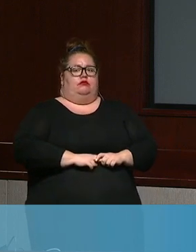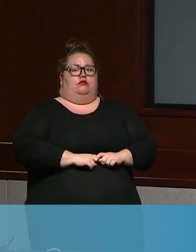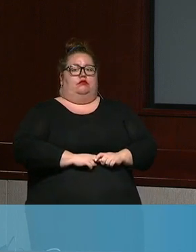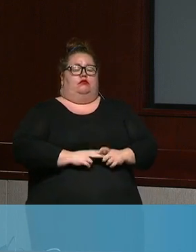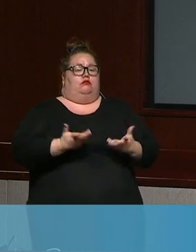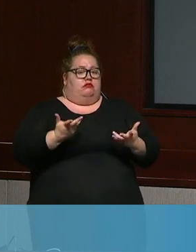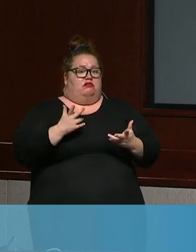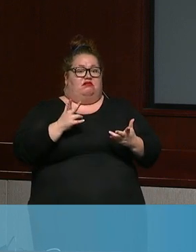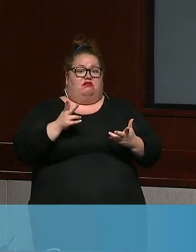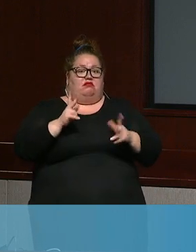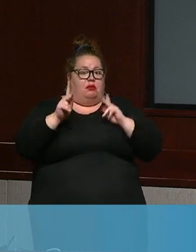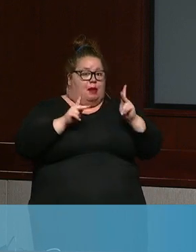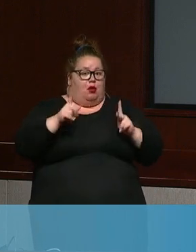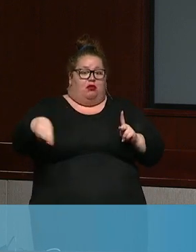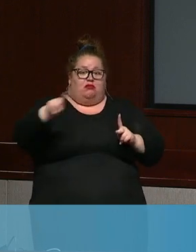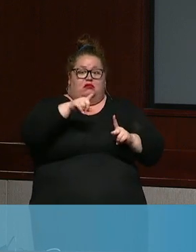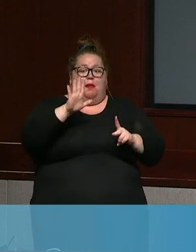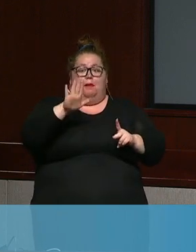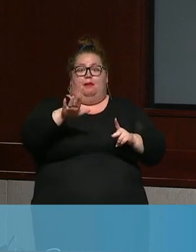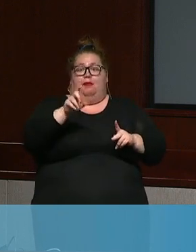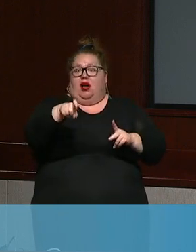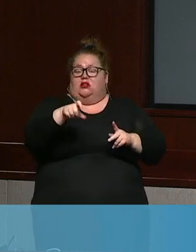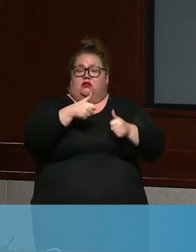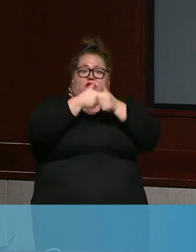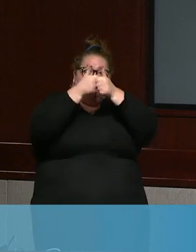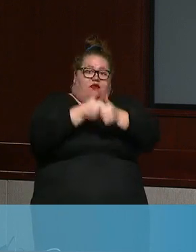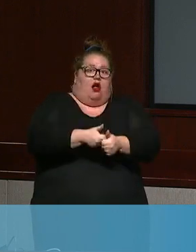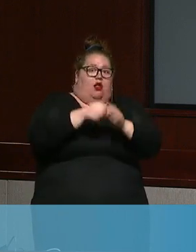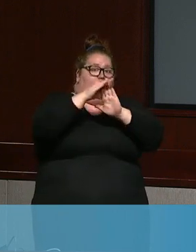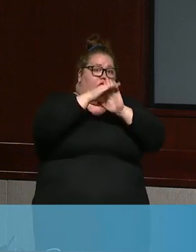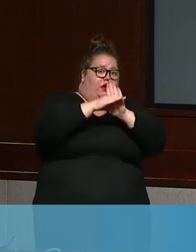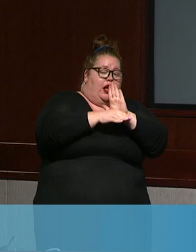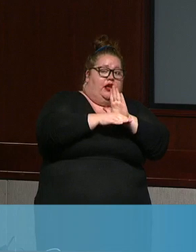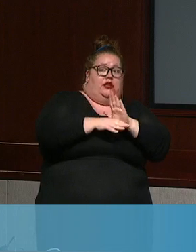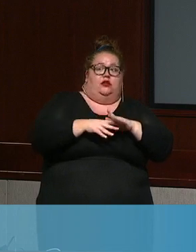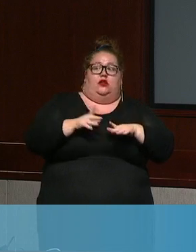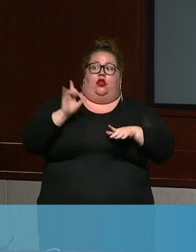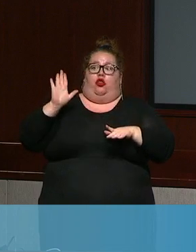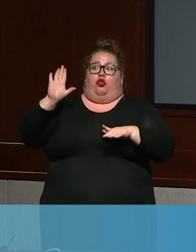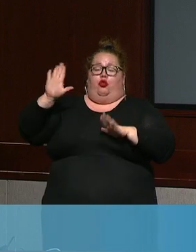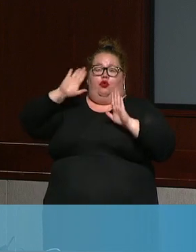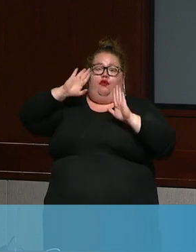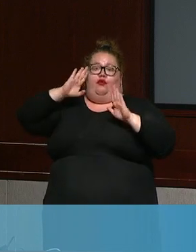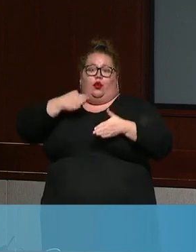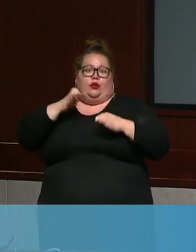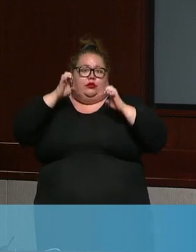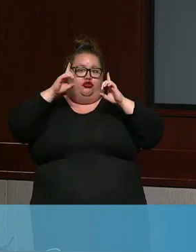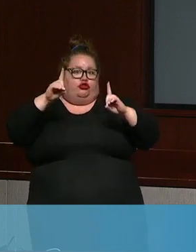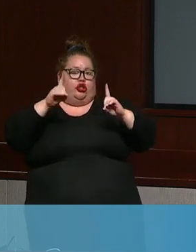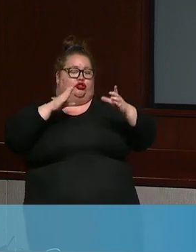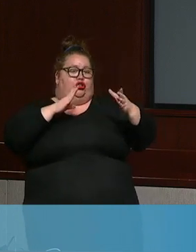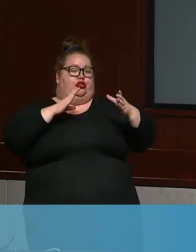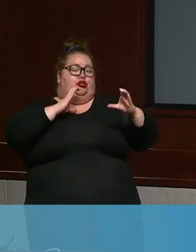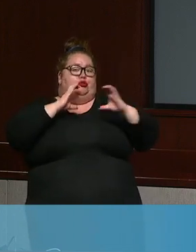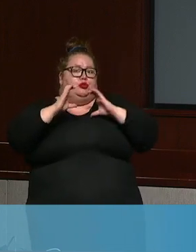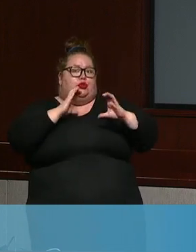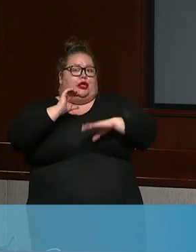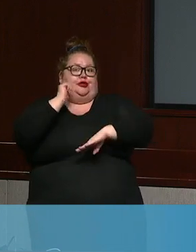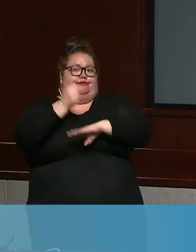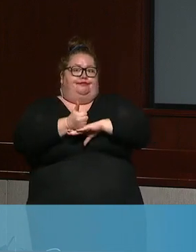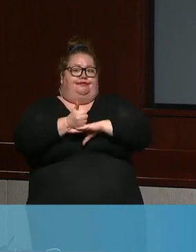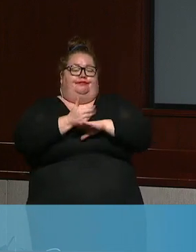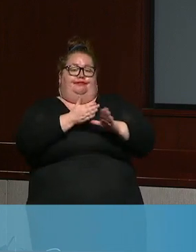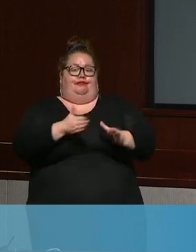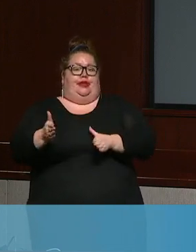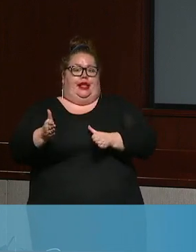the guidance. And again, they're focused on an education, communications-based approach to this. And